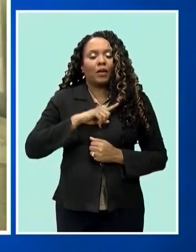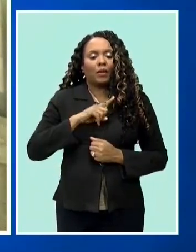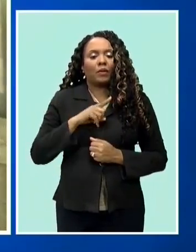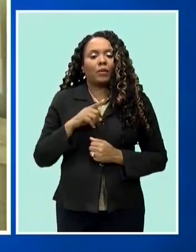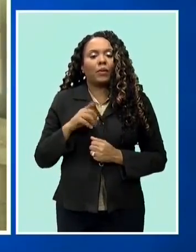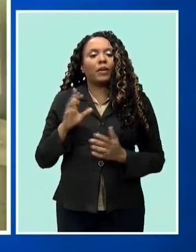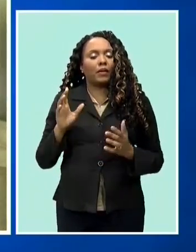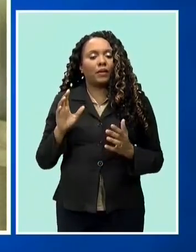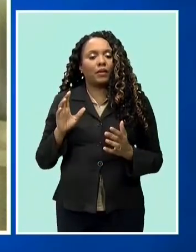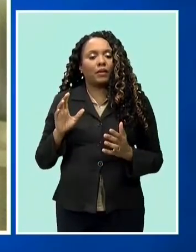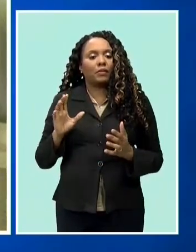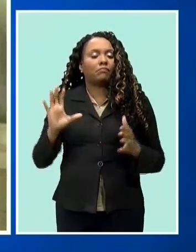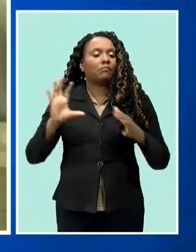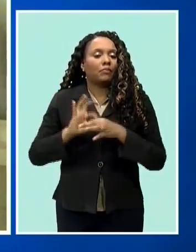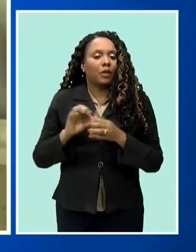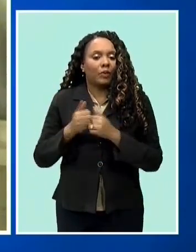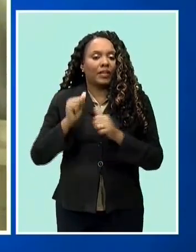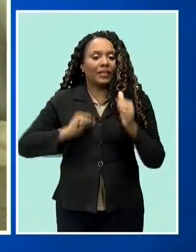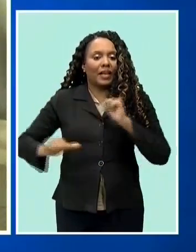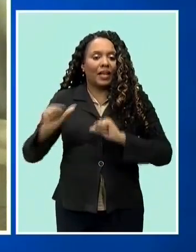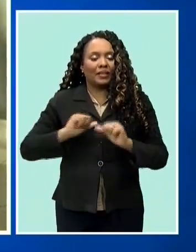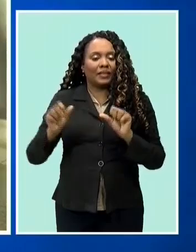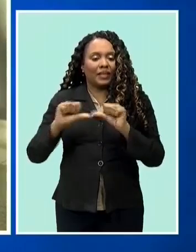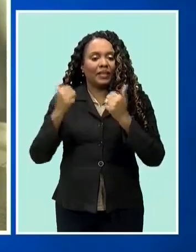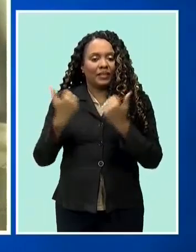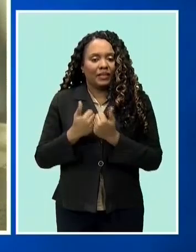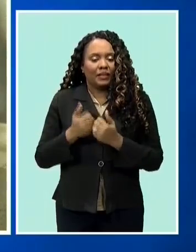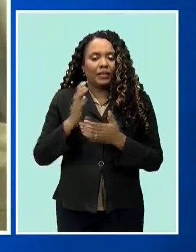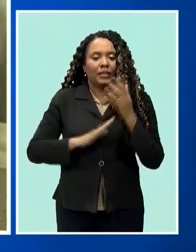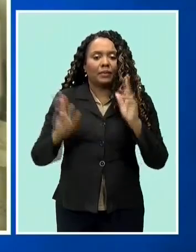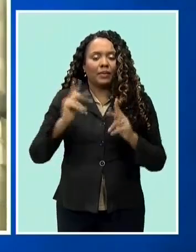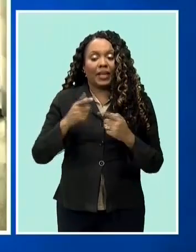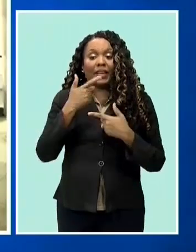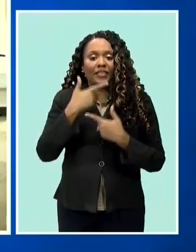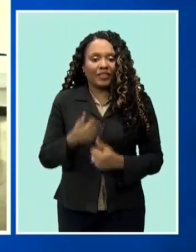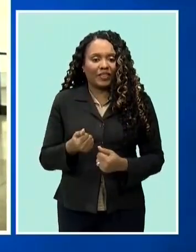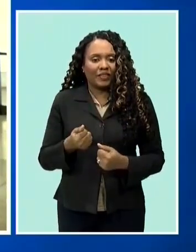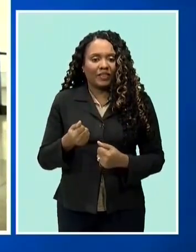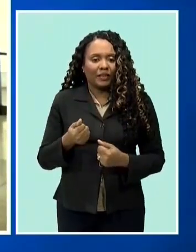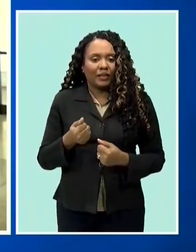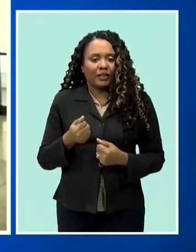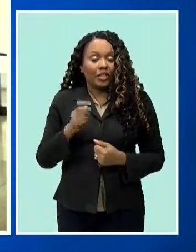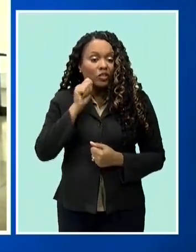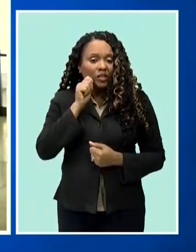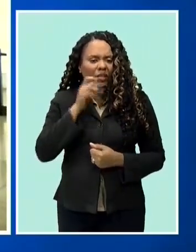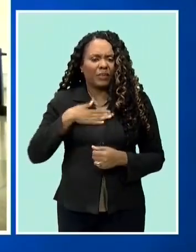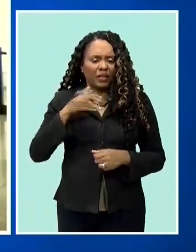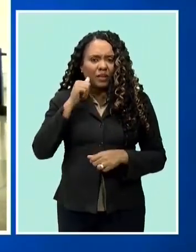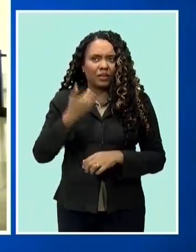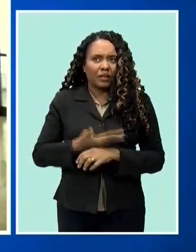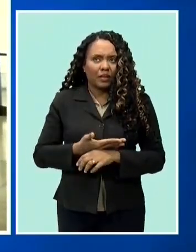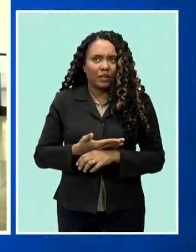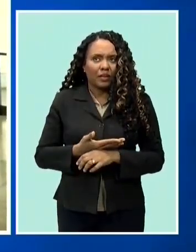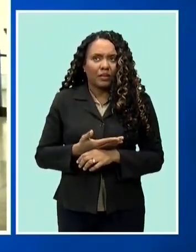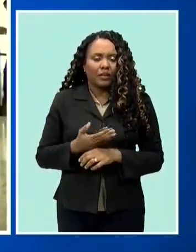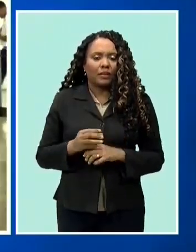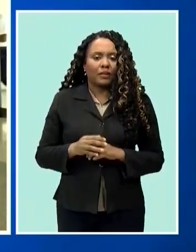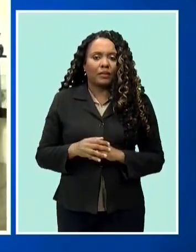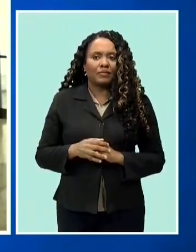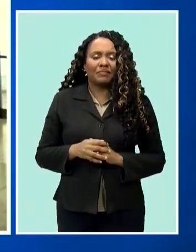record labels. We actually have some that have shown interest in her, and so we're looking to pursue that. What I want to add, though,